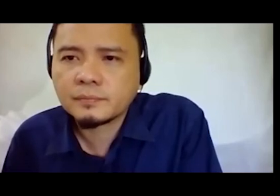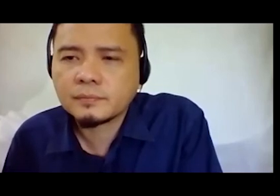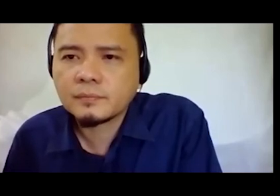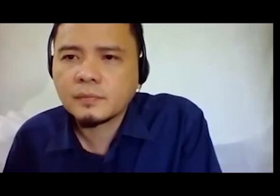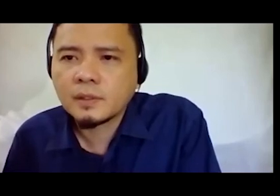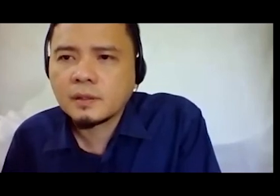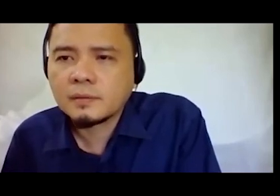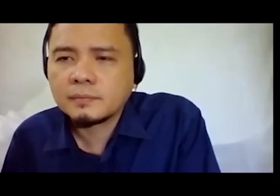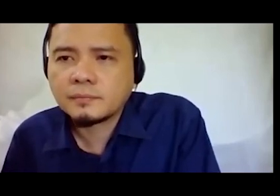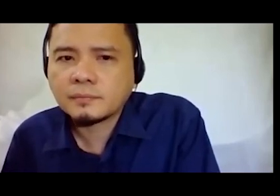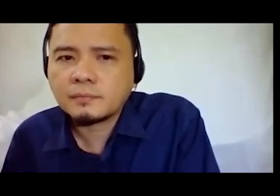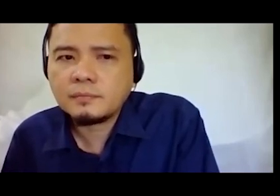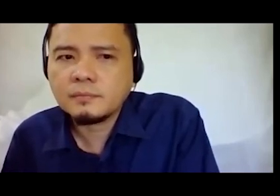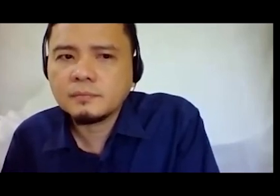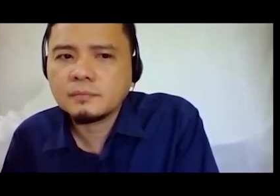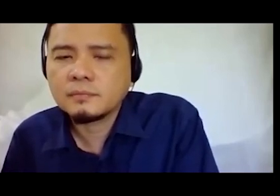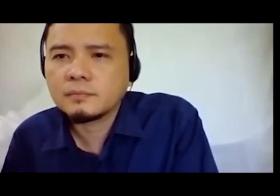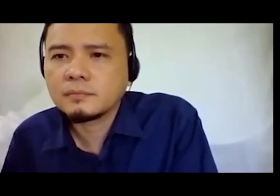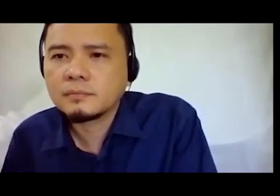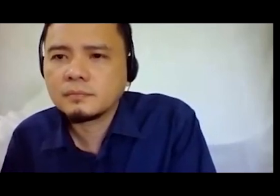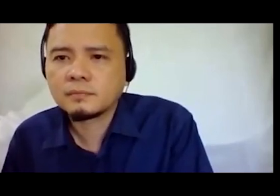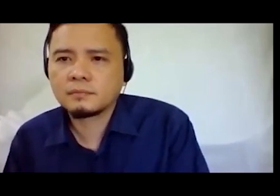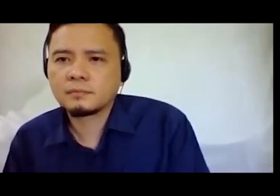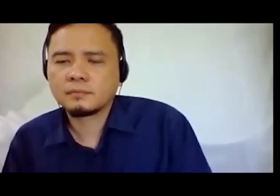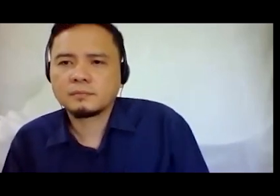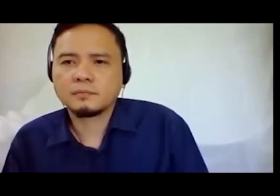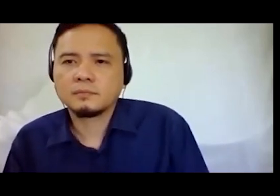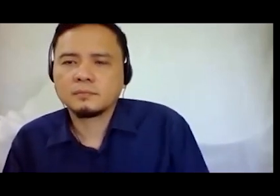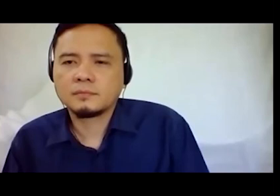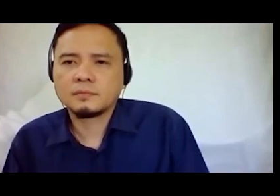Okay, use an example with the first column.